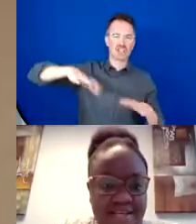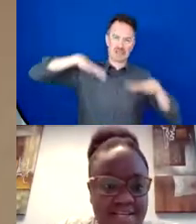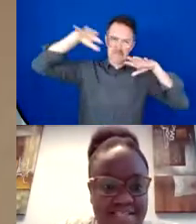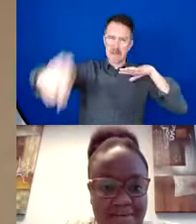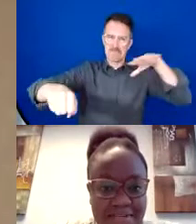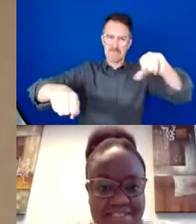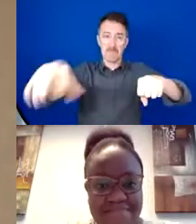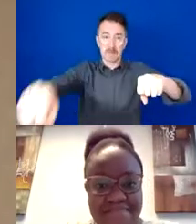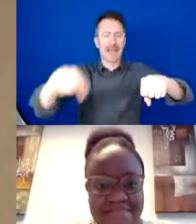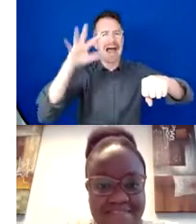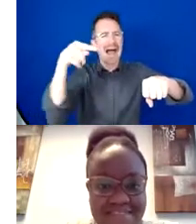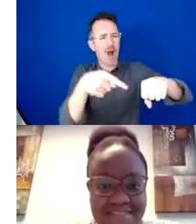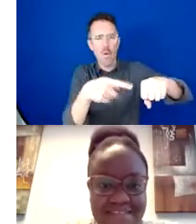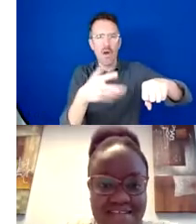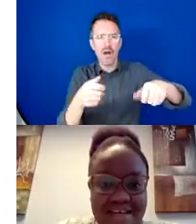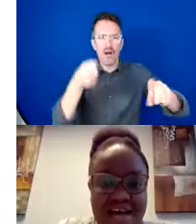Next slide, please.